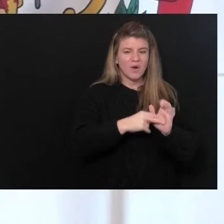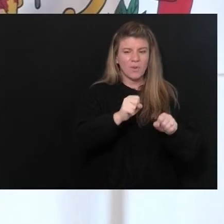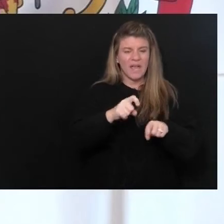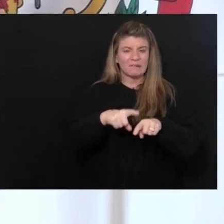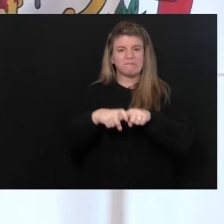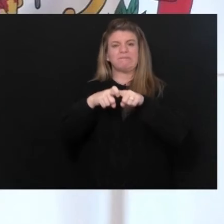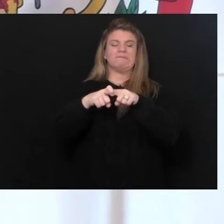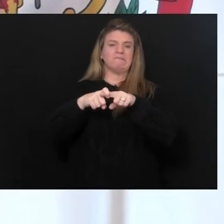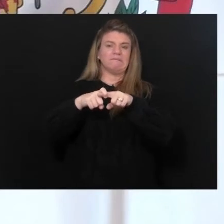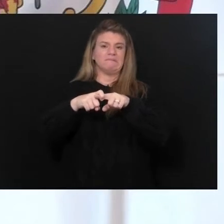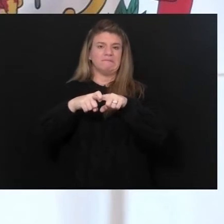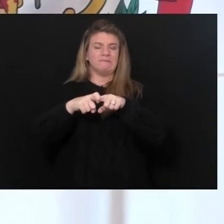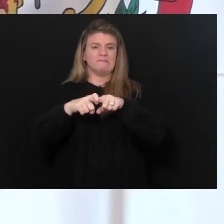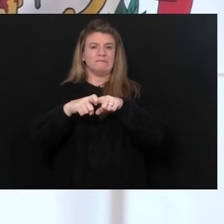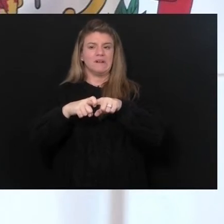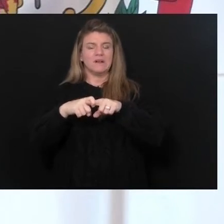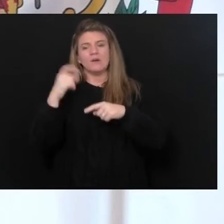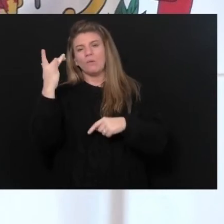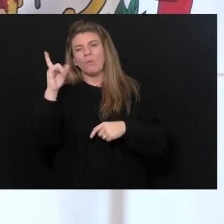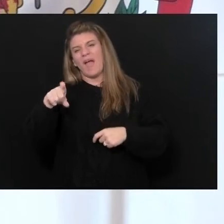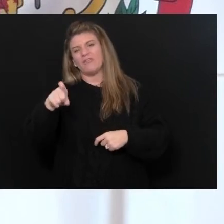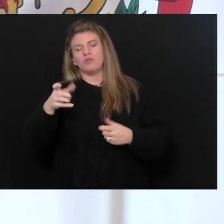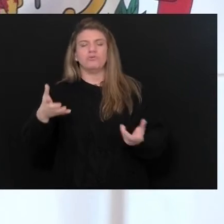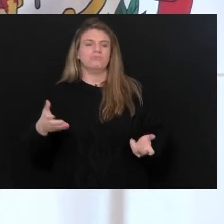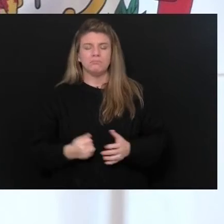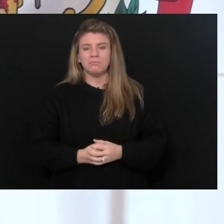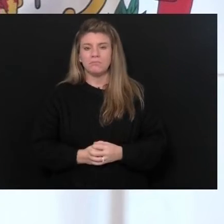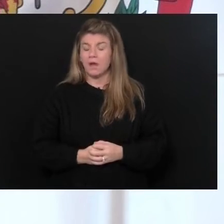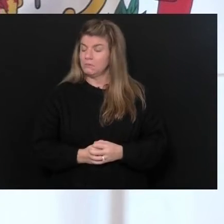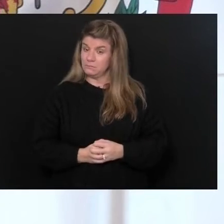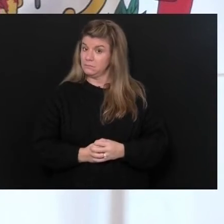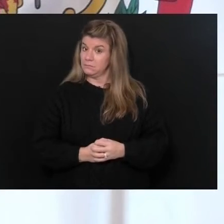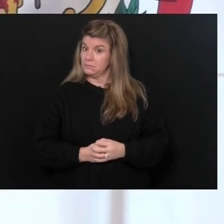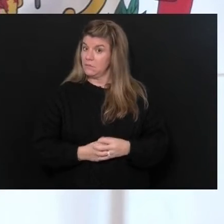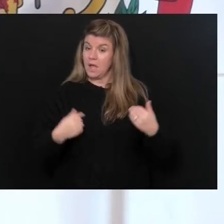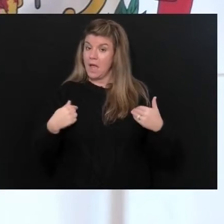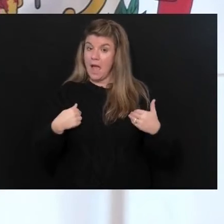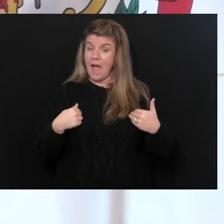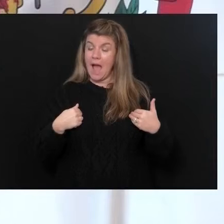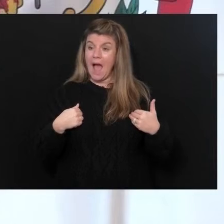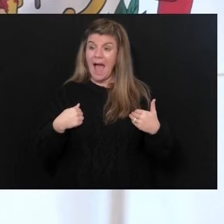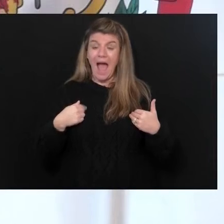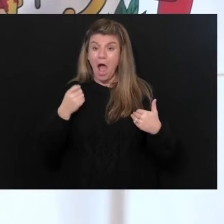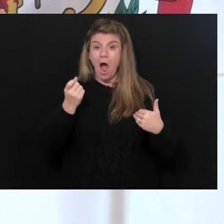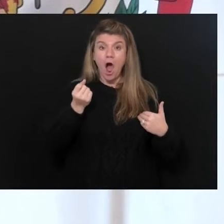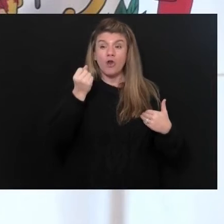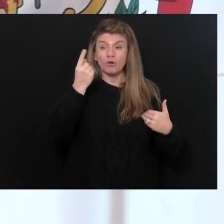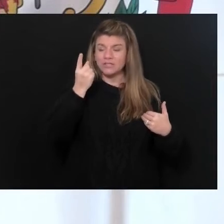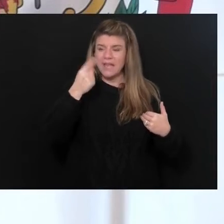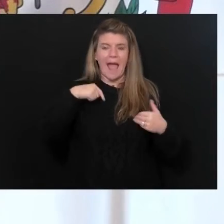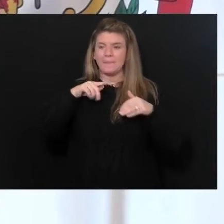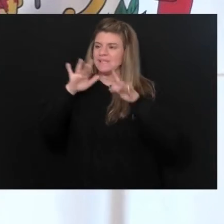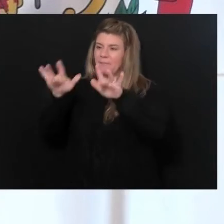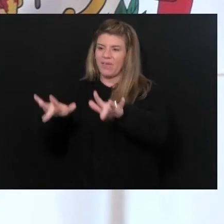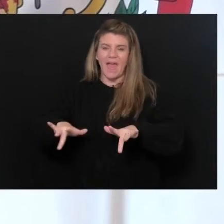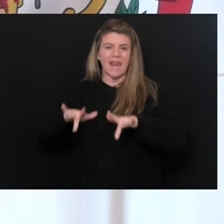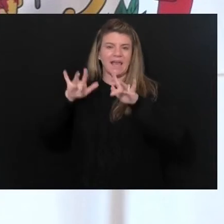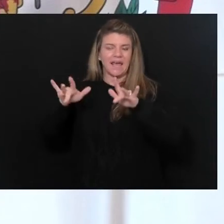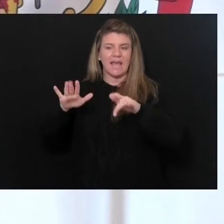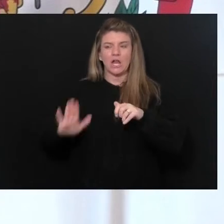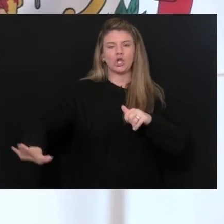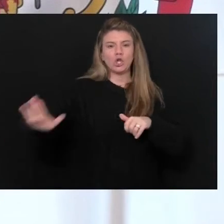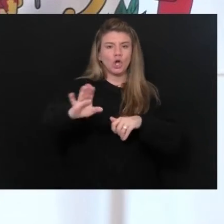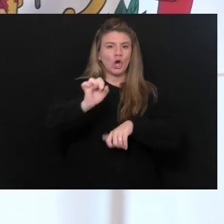little bit because we have to and everything. I am totally sympathetic and